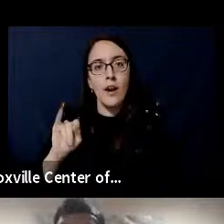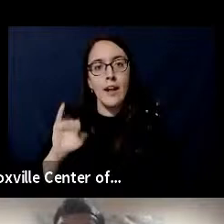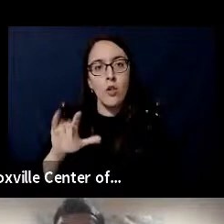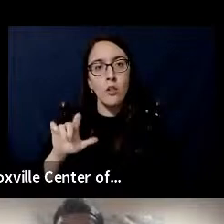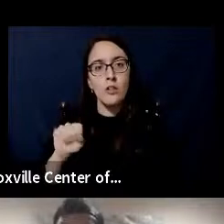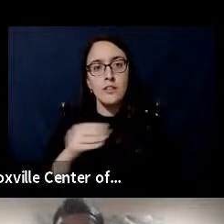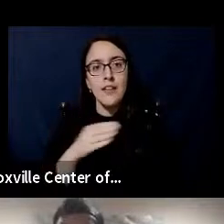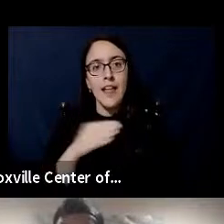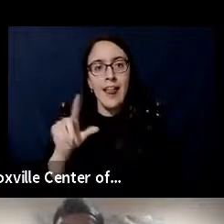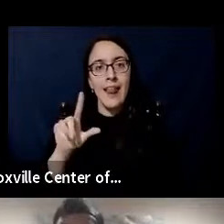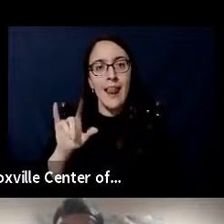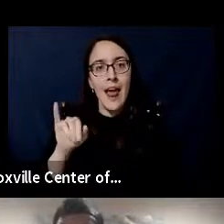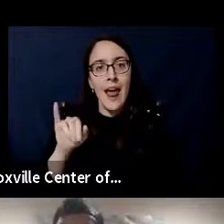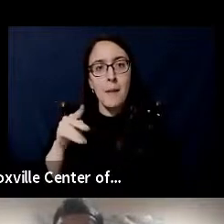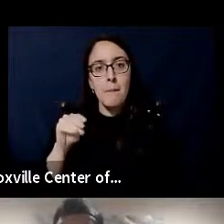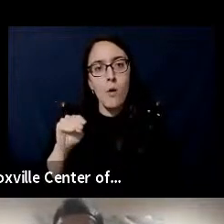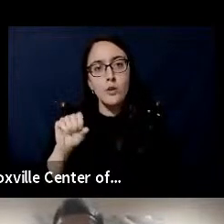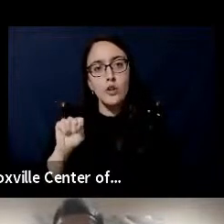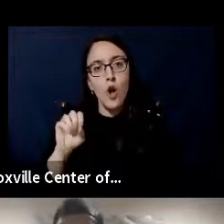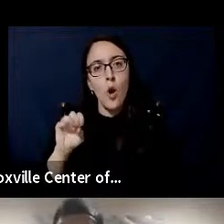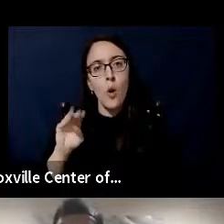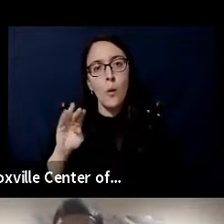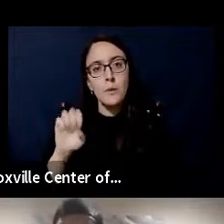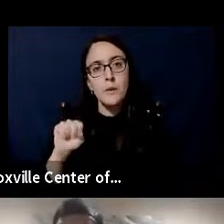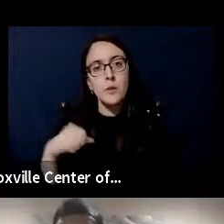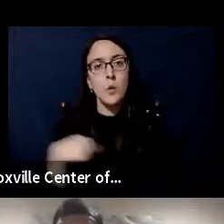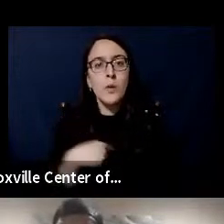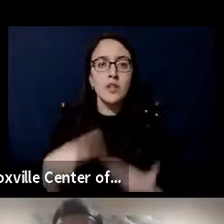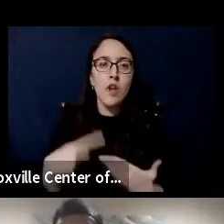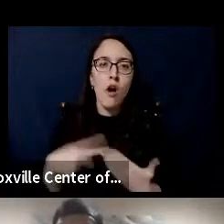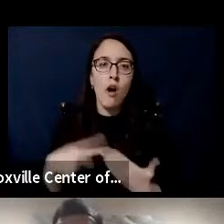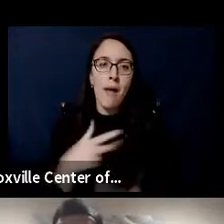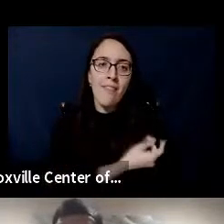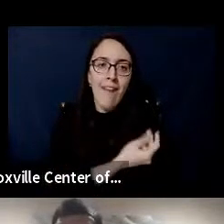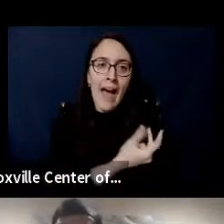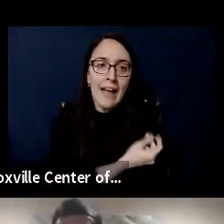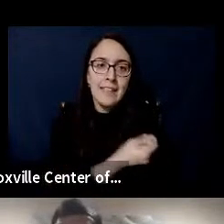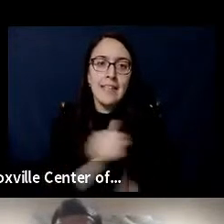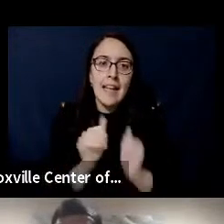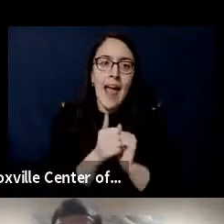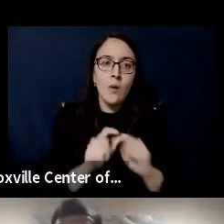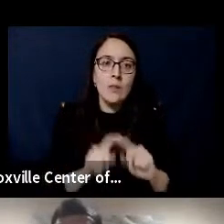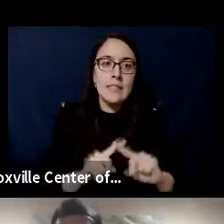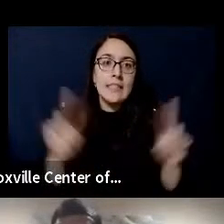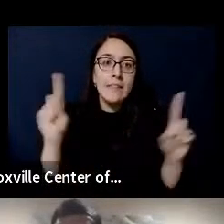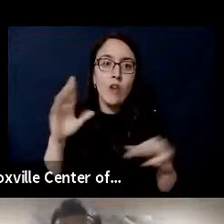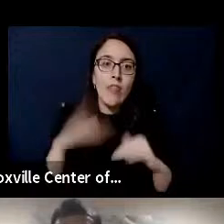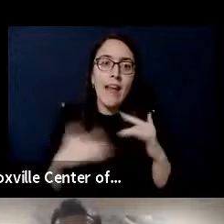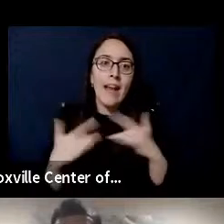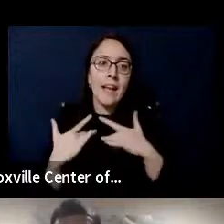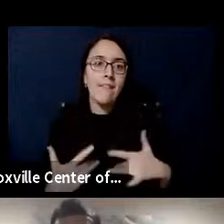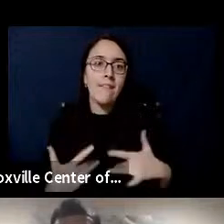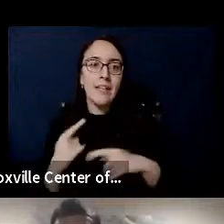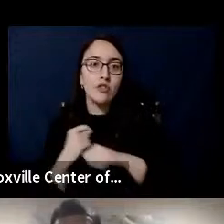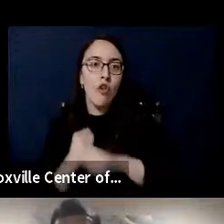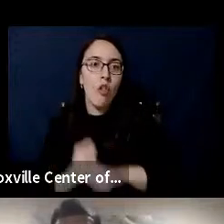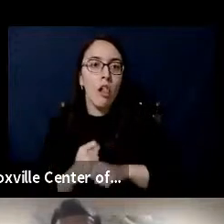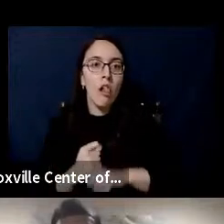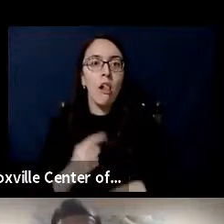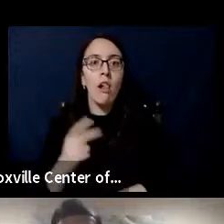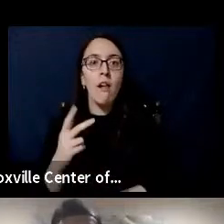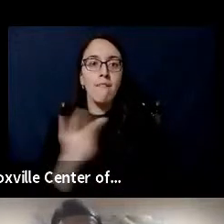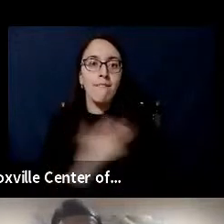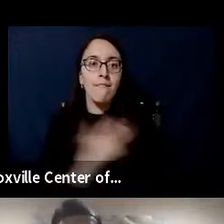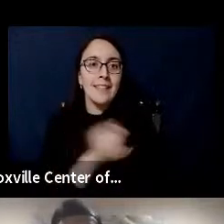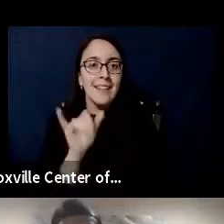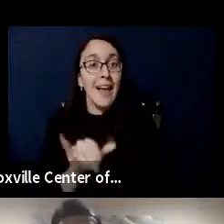the vaccine and how it's different from conventional vaccines. And it's just a fascinating conversation I had. So I